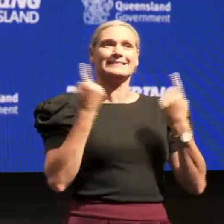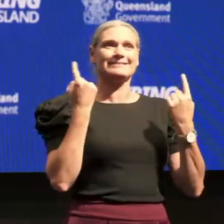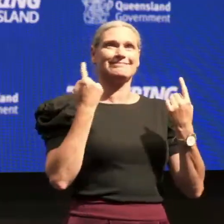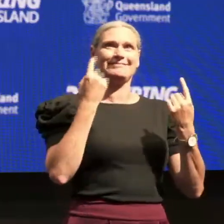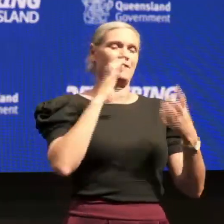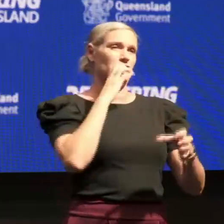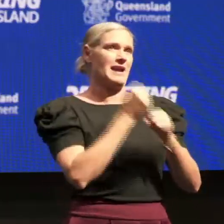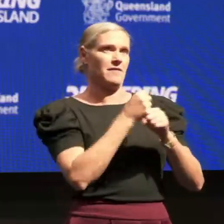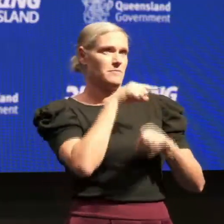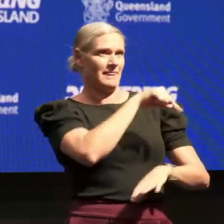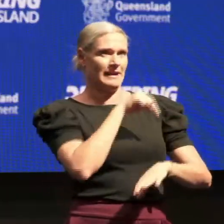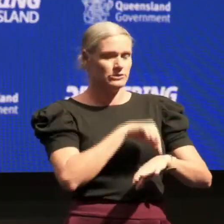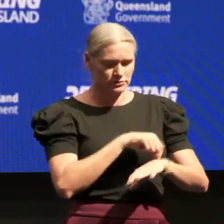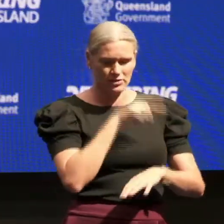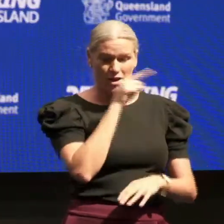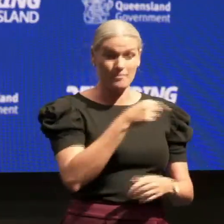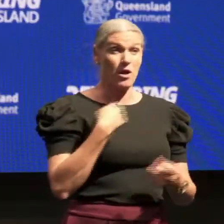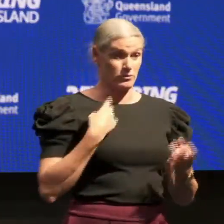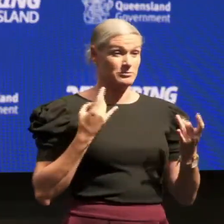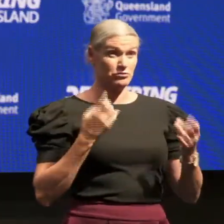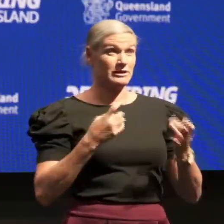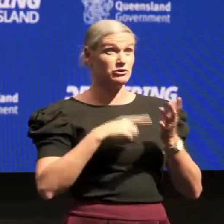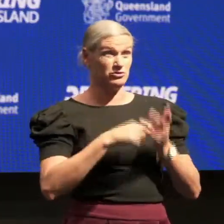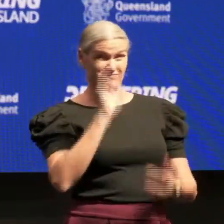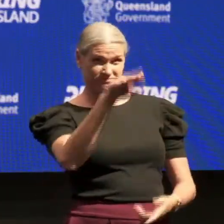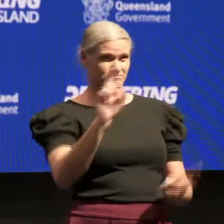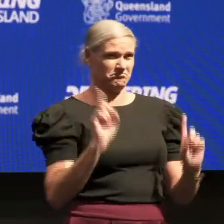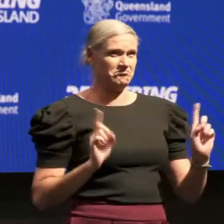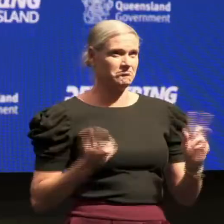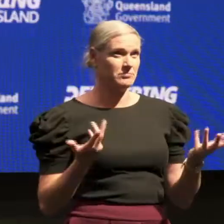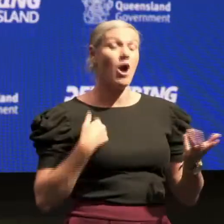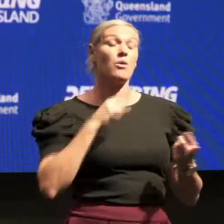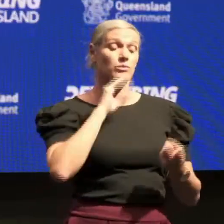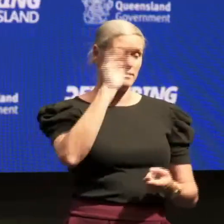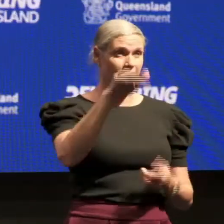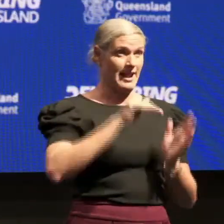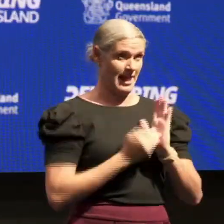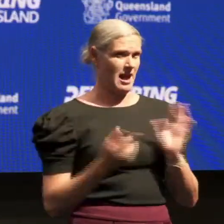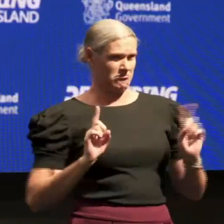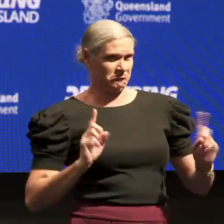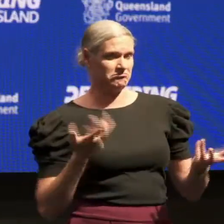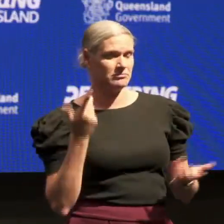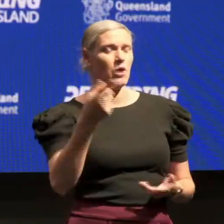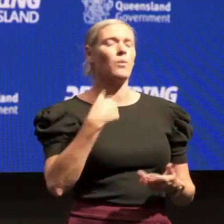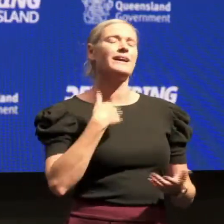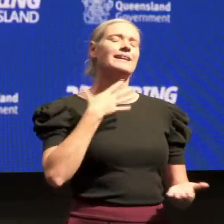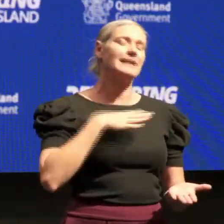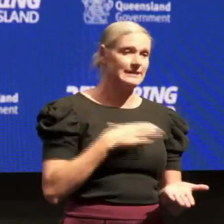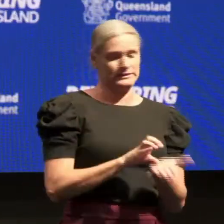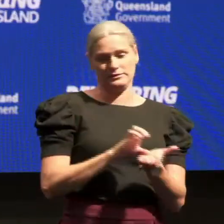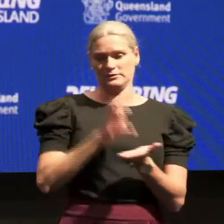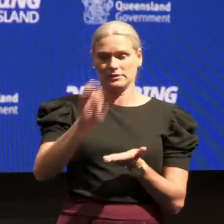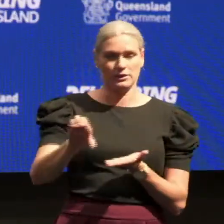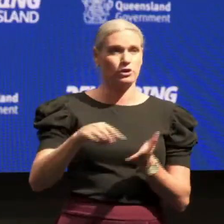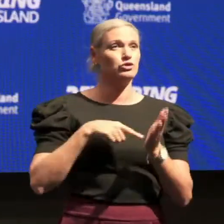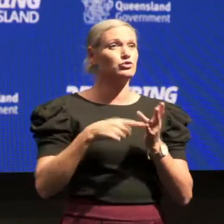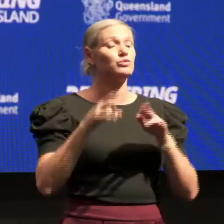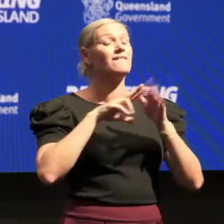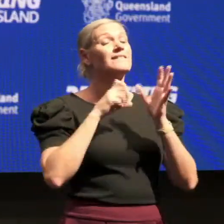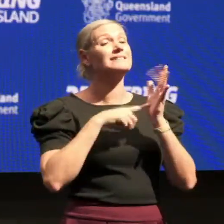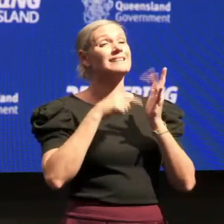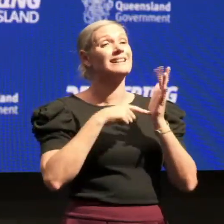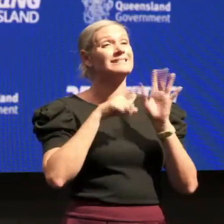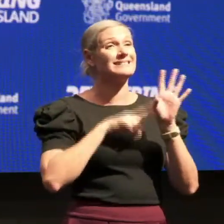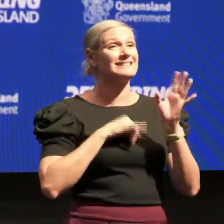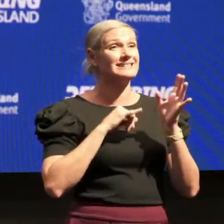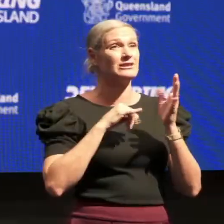political government in Canberra, and I was prepared to call it out then, and I'll call it out now. There needs to be investment in the facilities that the